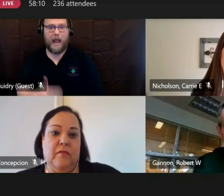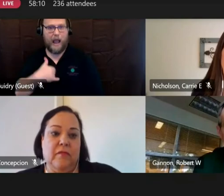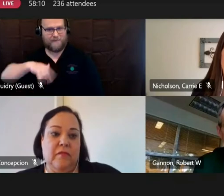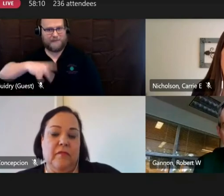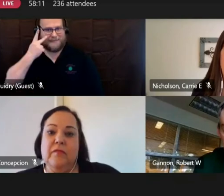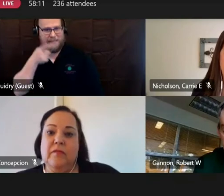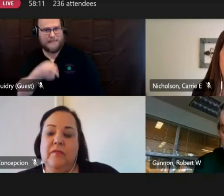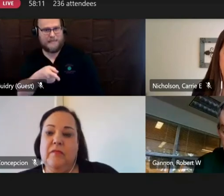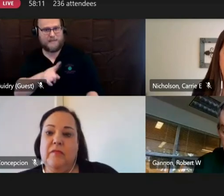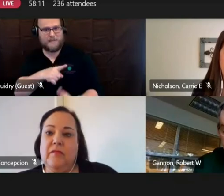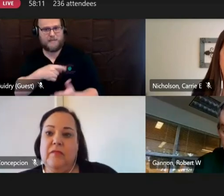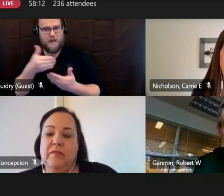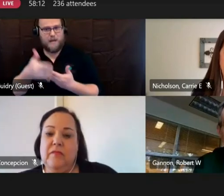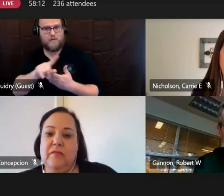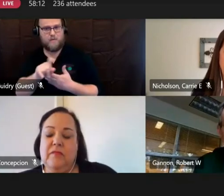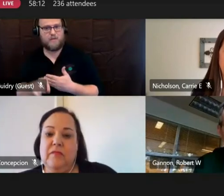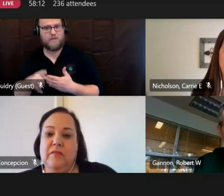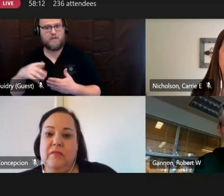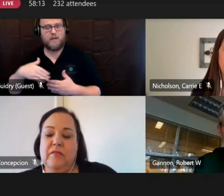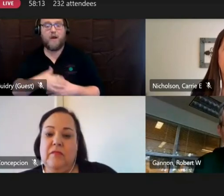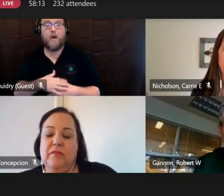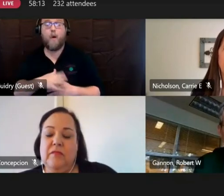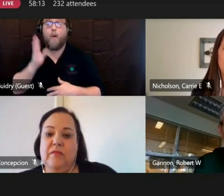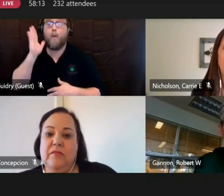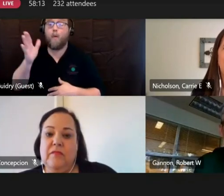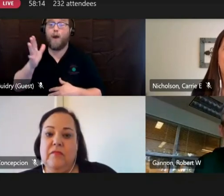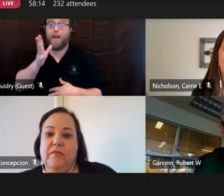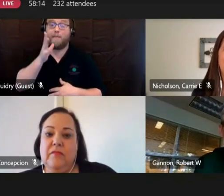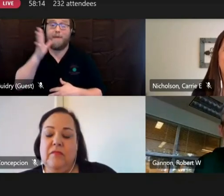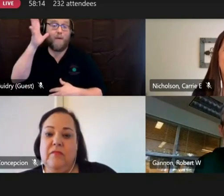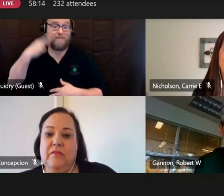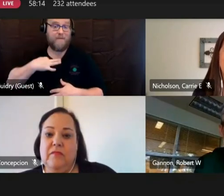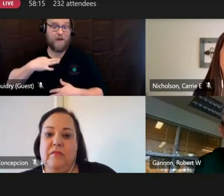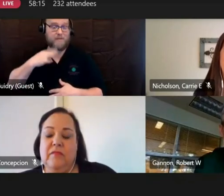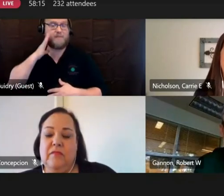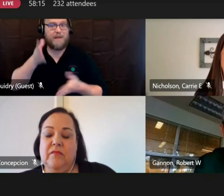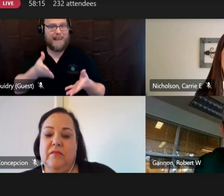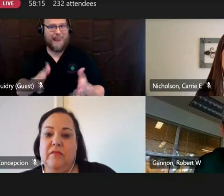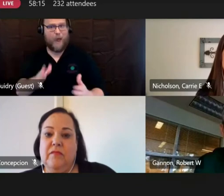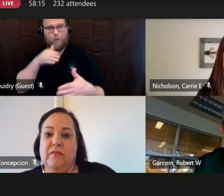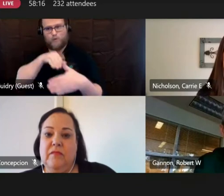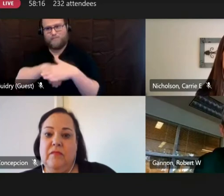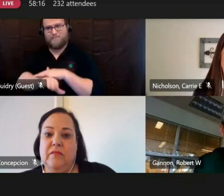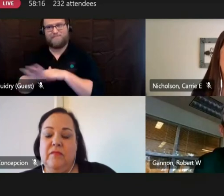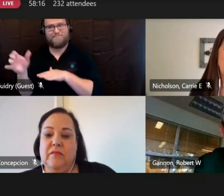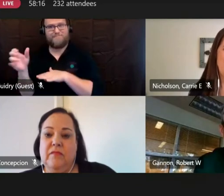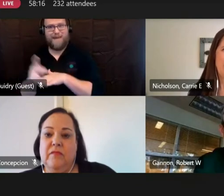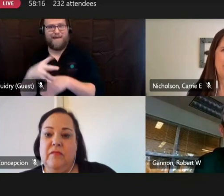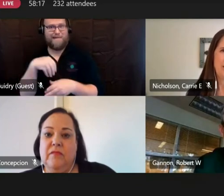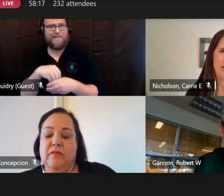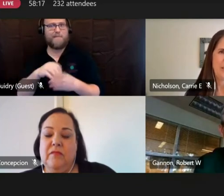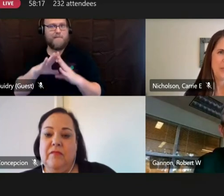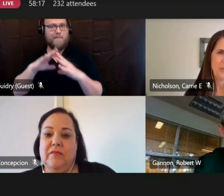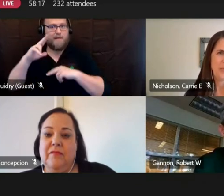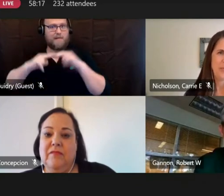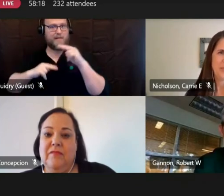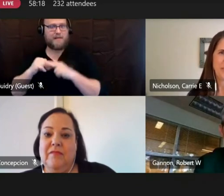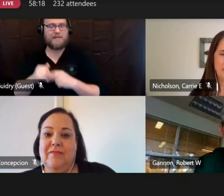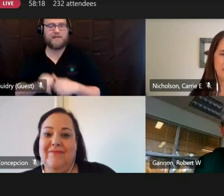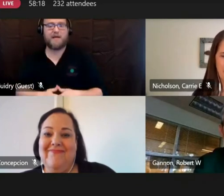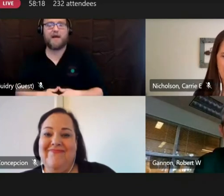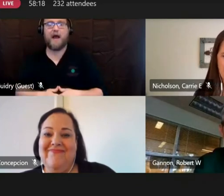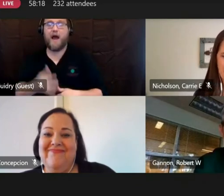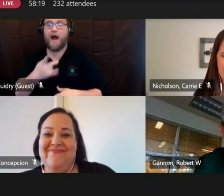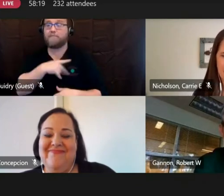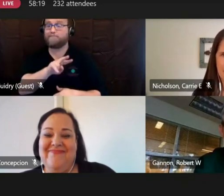parent volunteers be allowed back in buildings? I'm going to turn to my colleagues and see which one